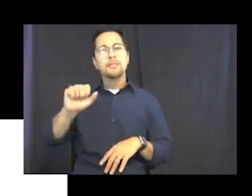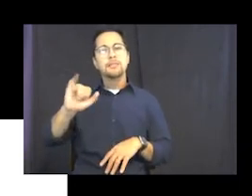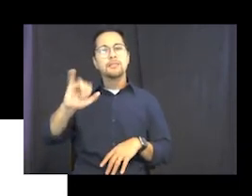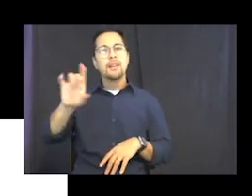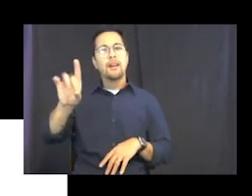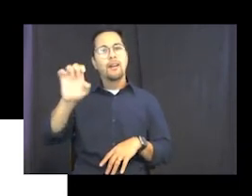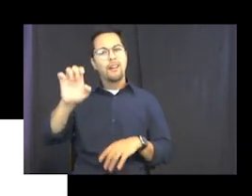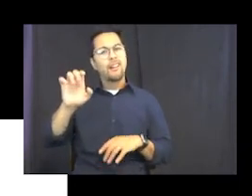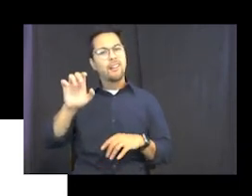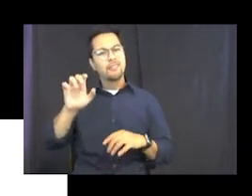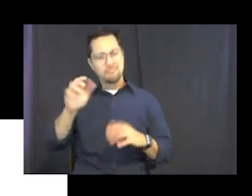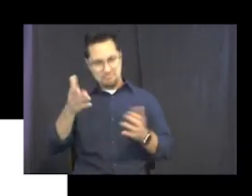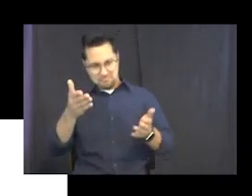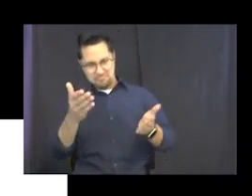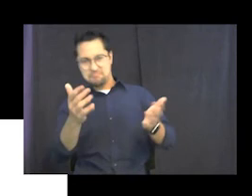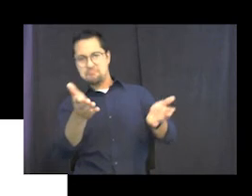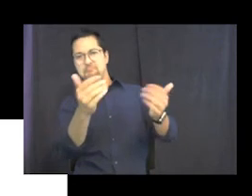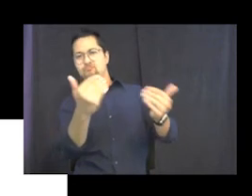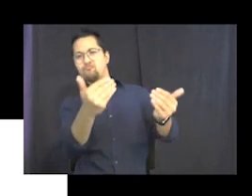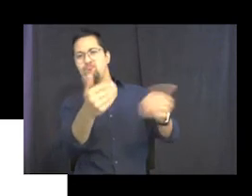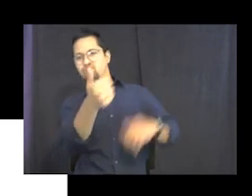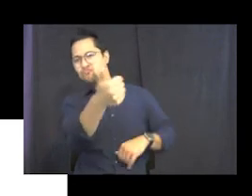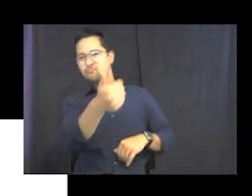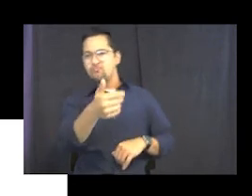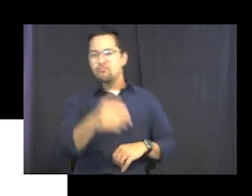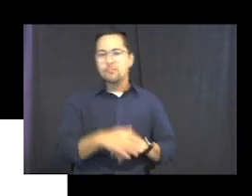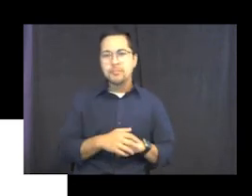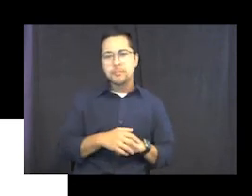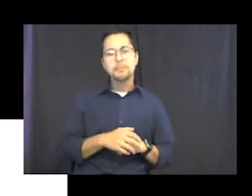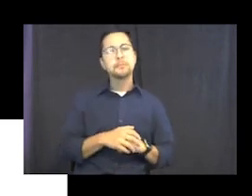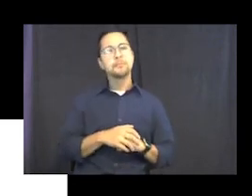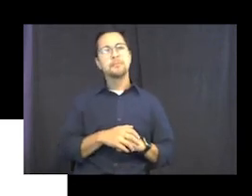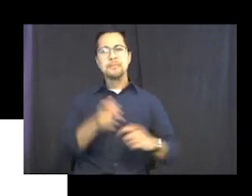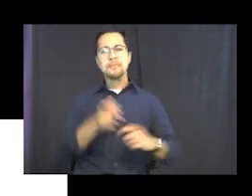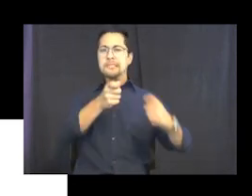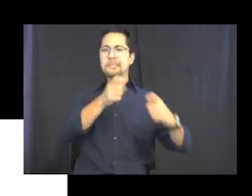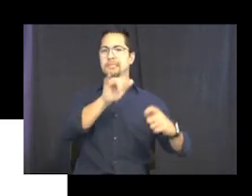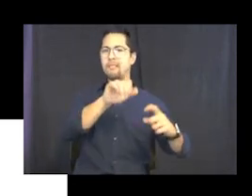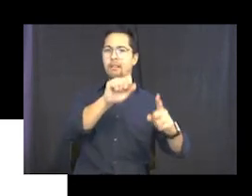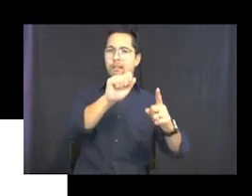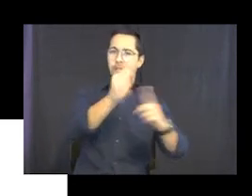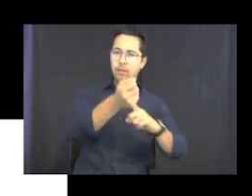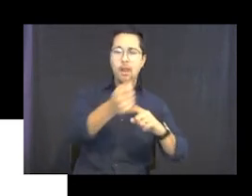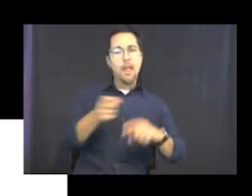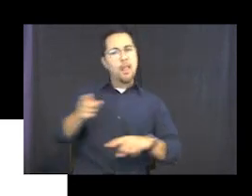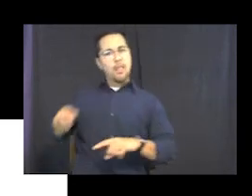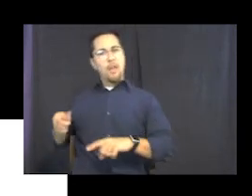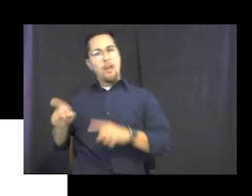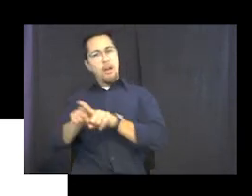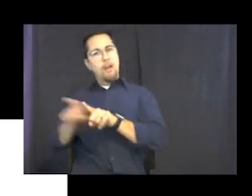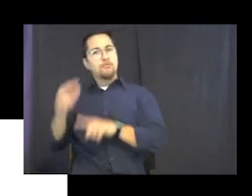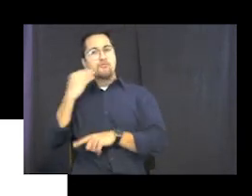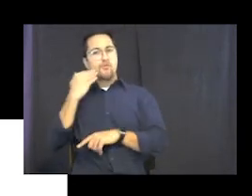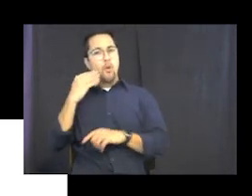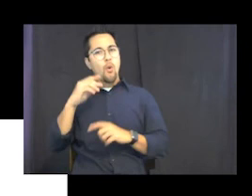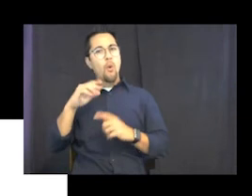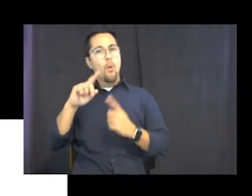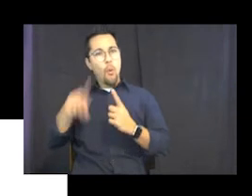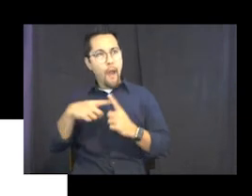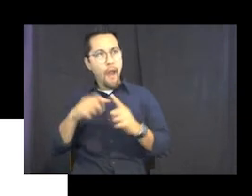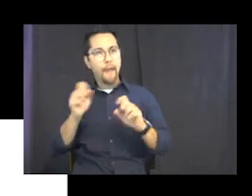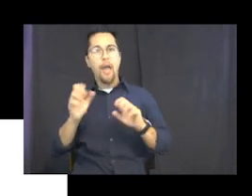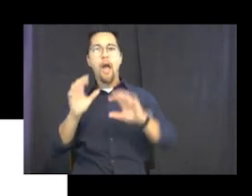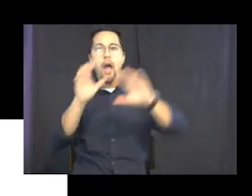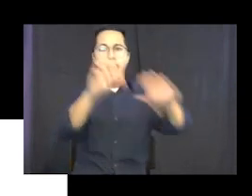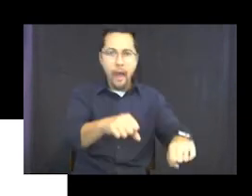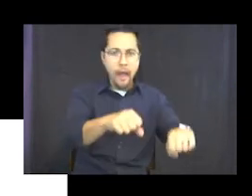and let you handle a situation and know when to step in